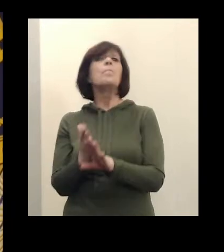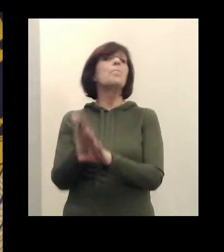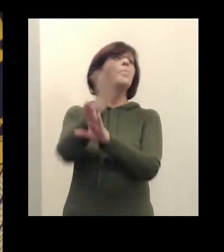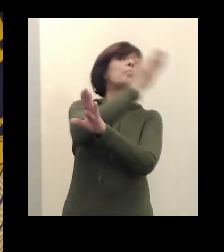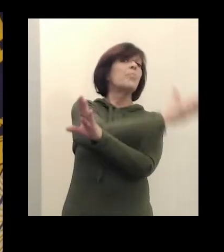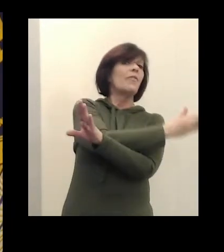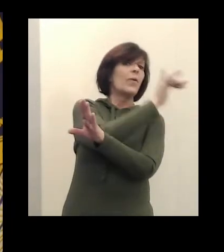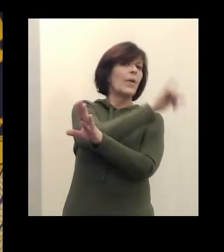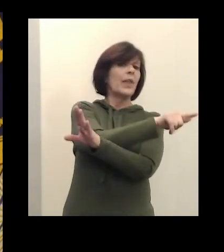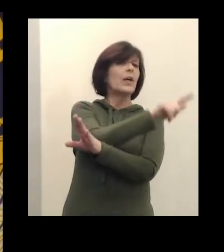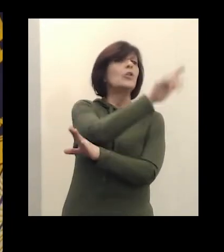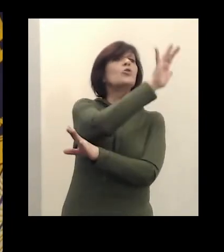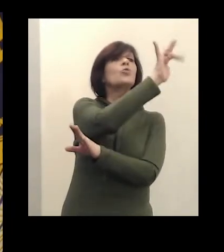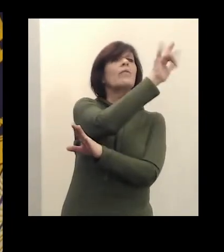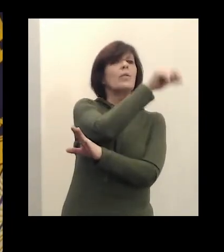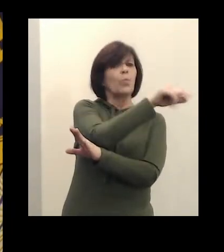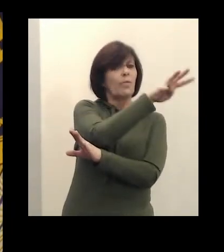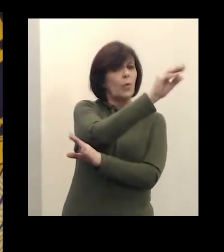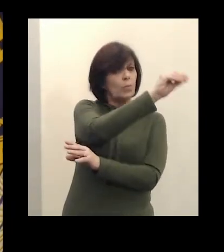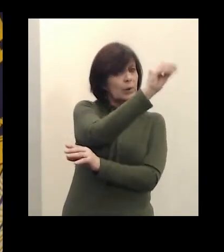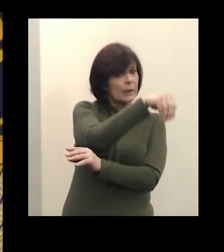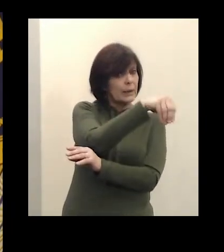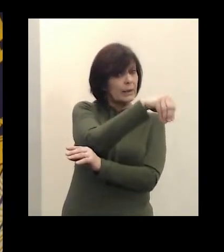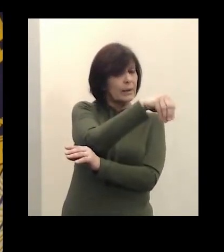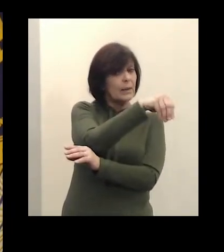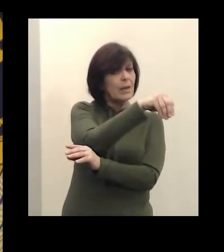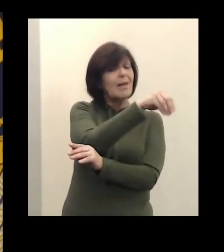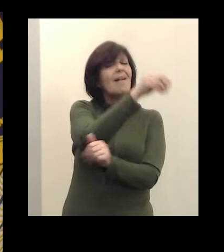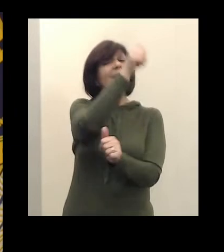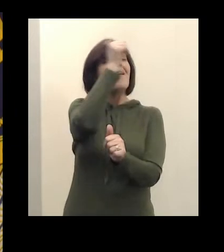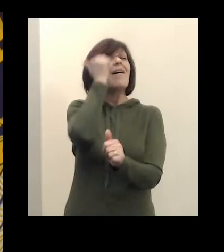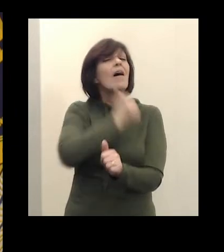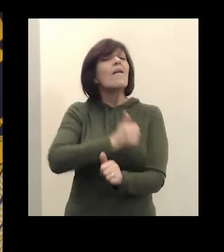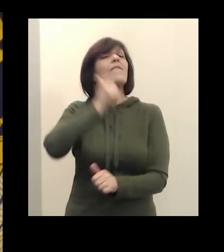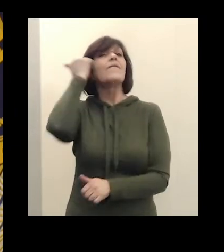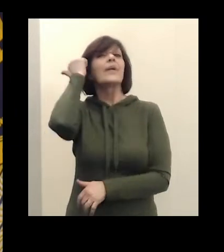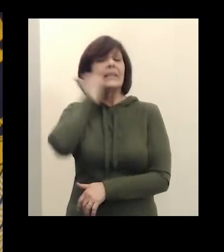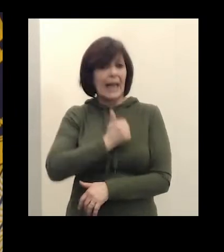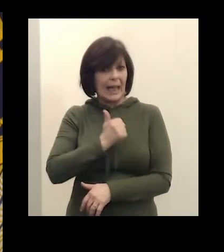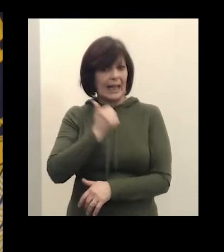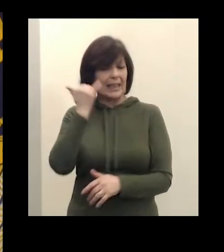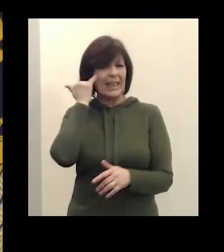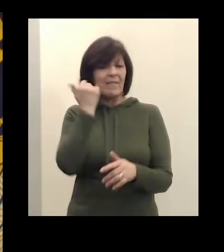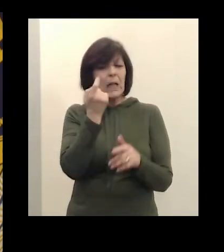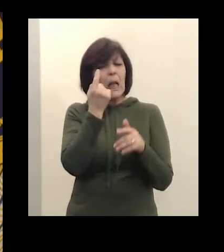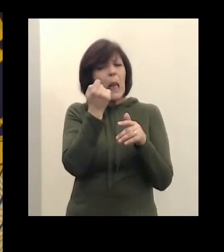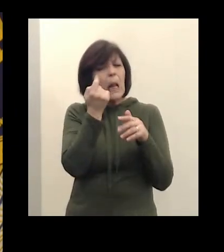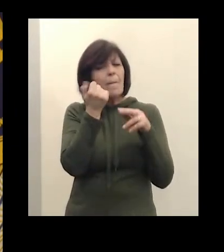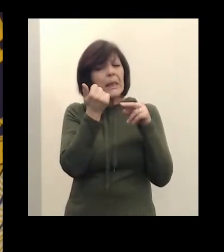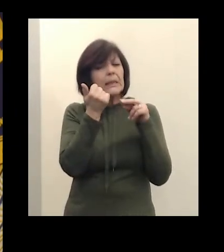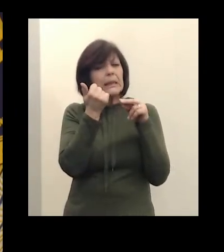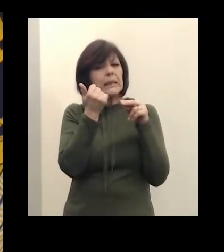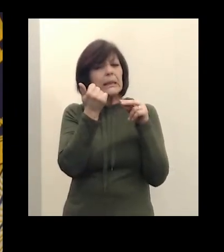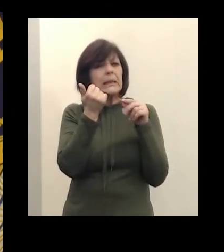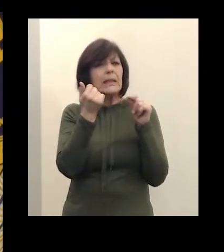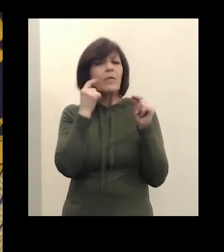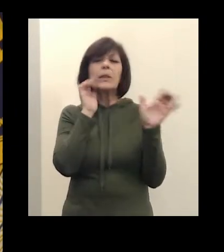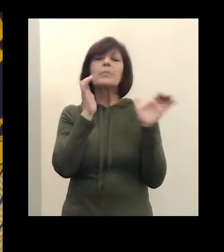it was 25.4%. But every day, if you do a day-to-day comparison, for